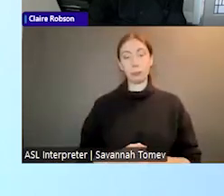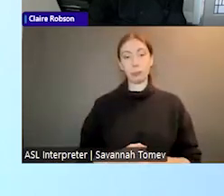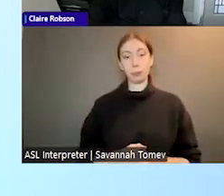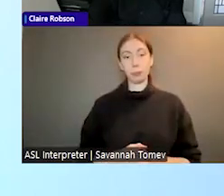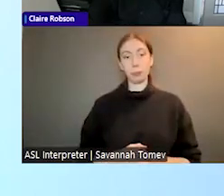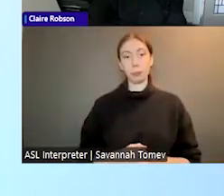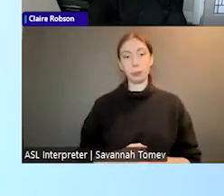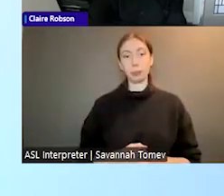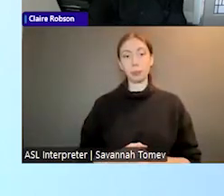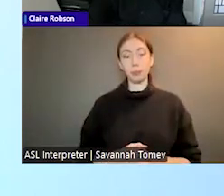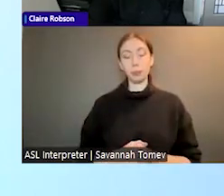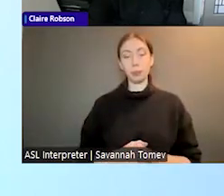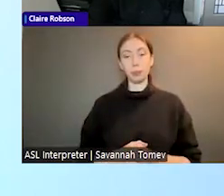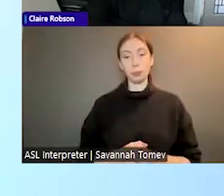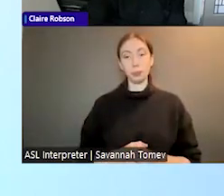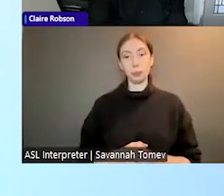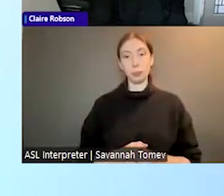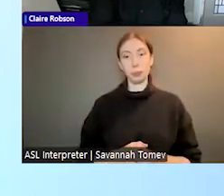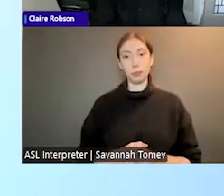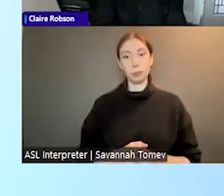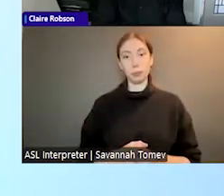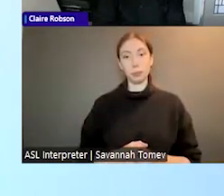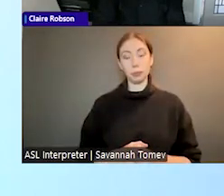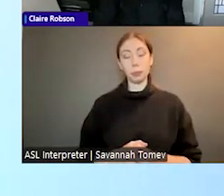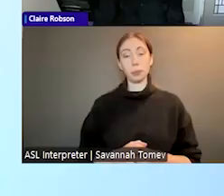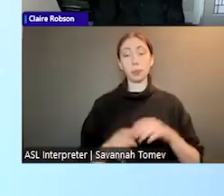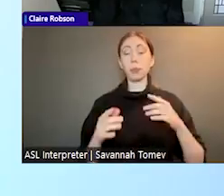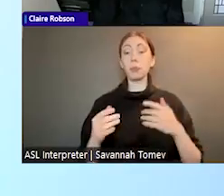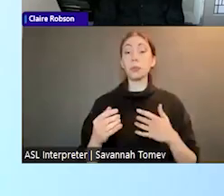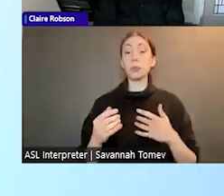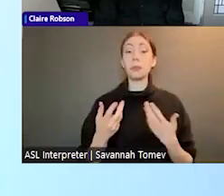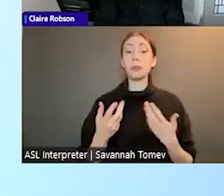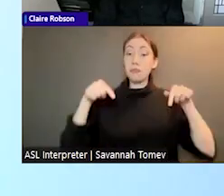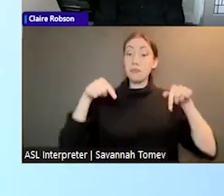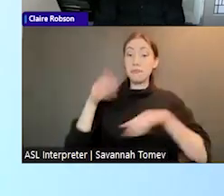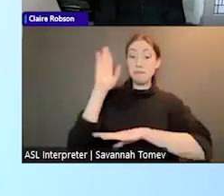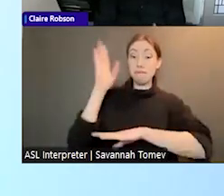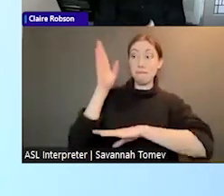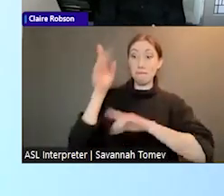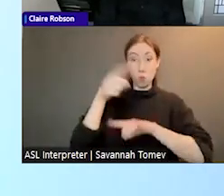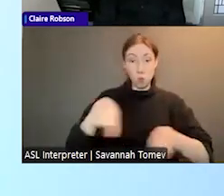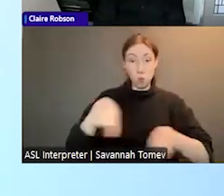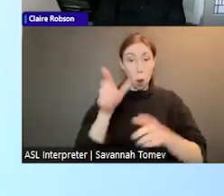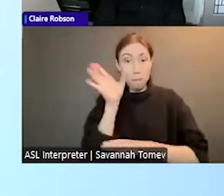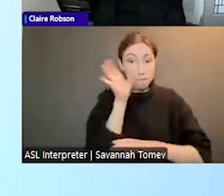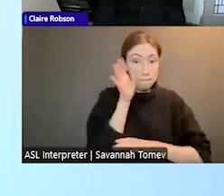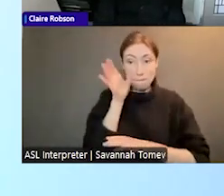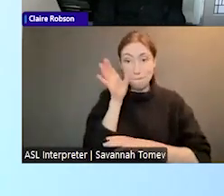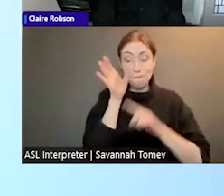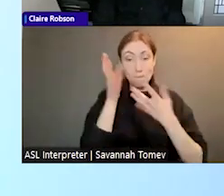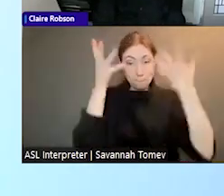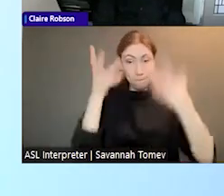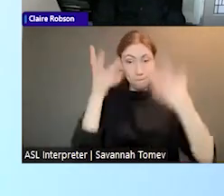If there's one thing I would like you to take away from this presentation, it's the impact,